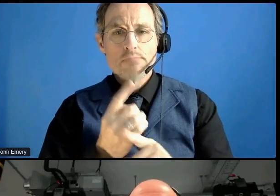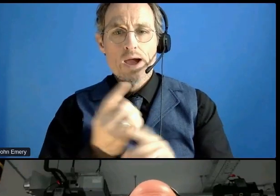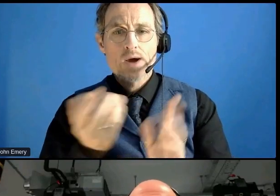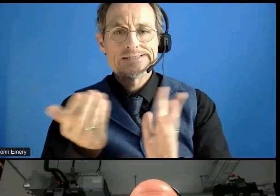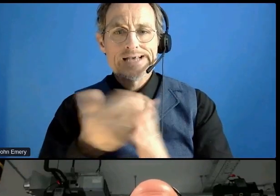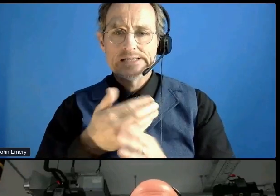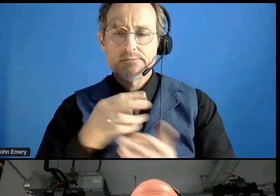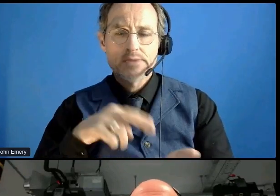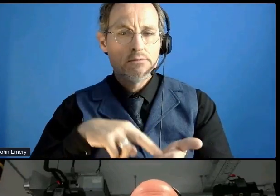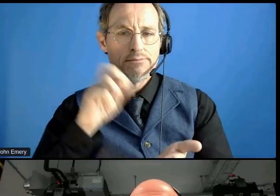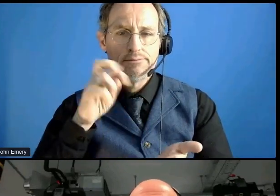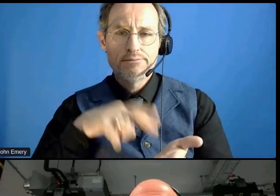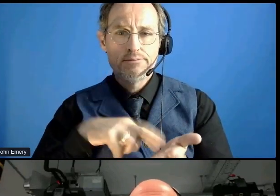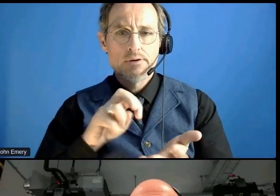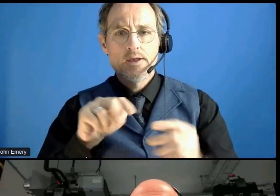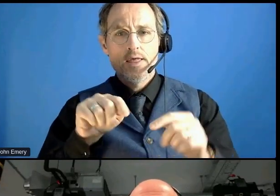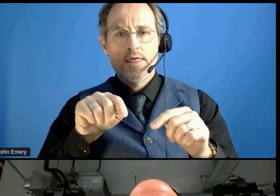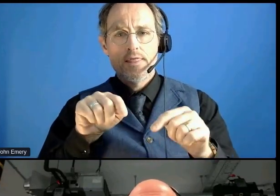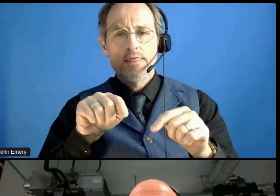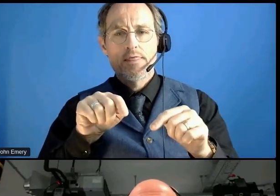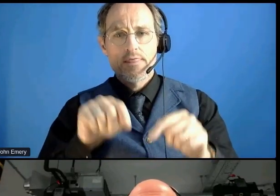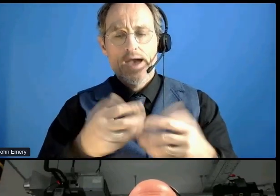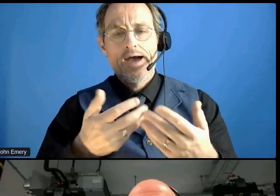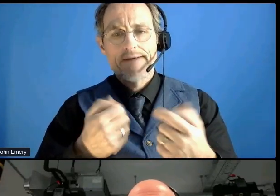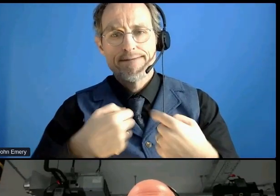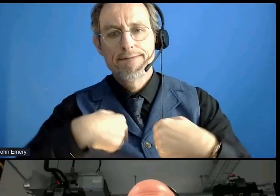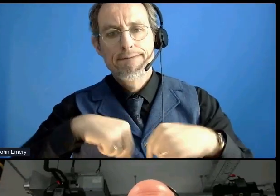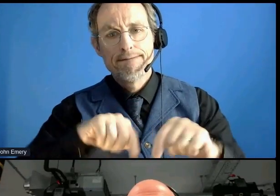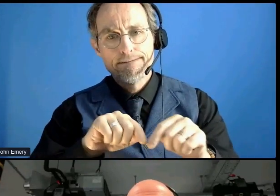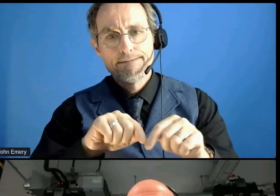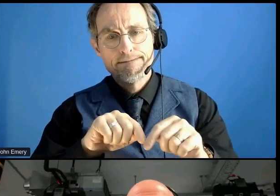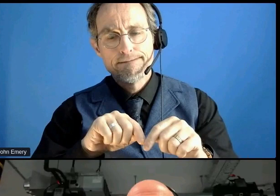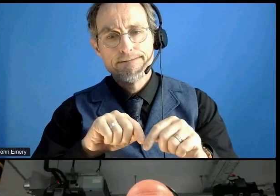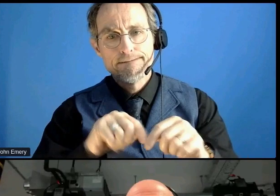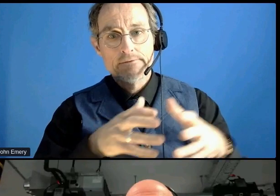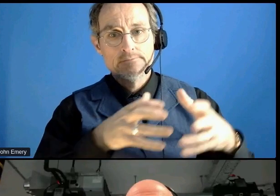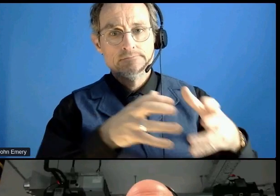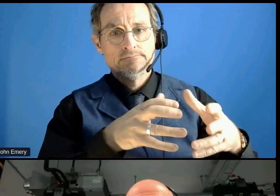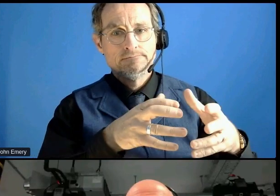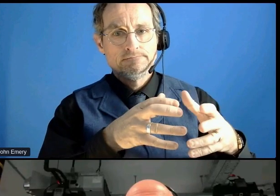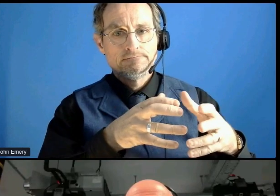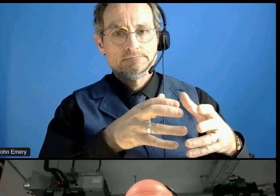well policed and it's not very well complied with. Cool. I think